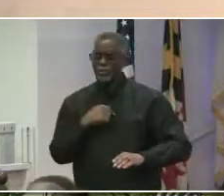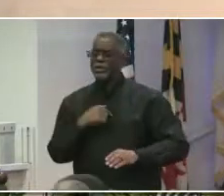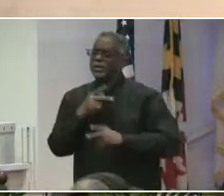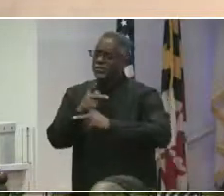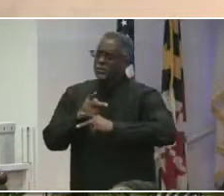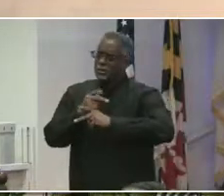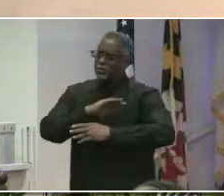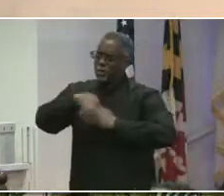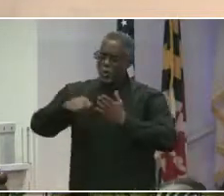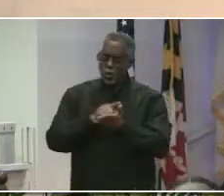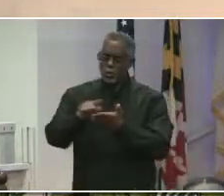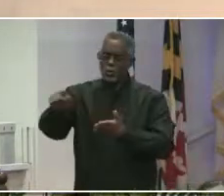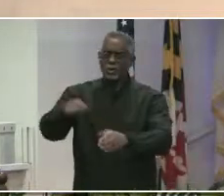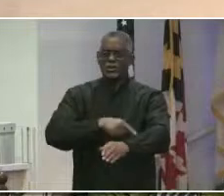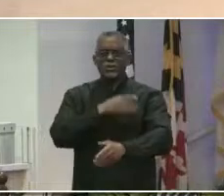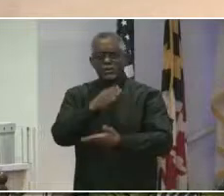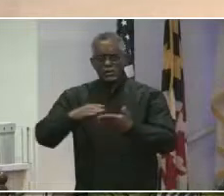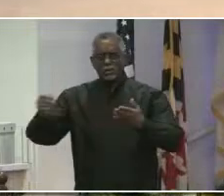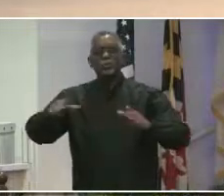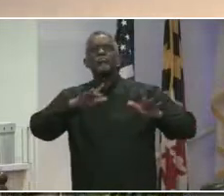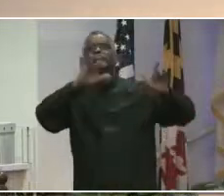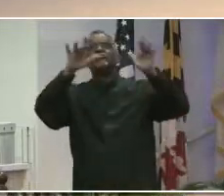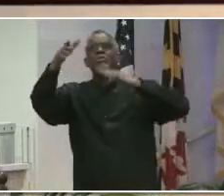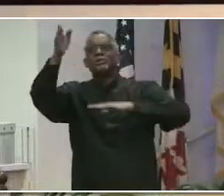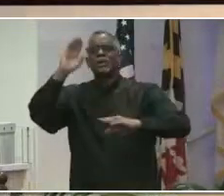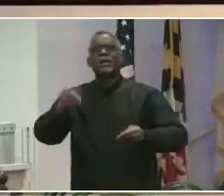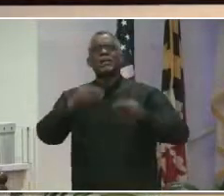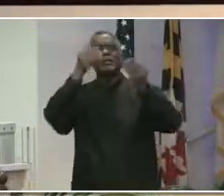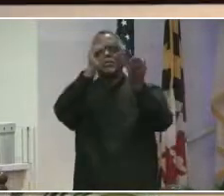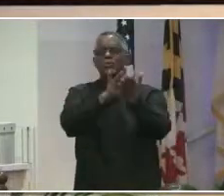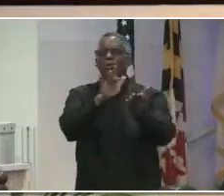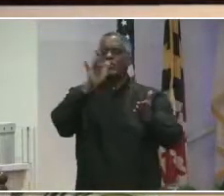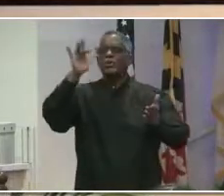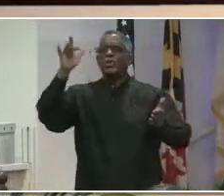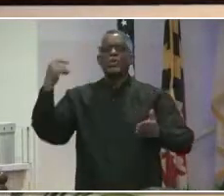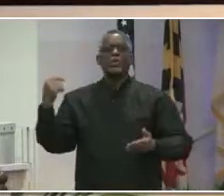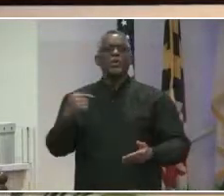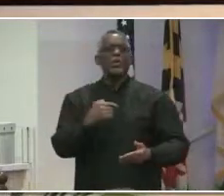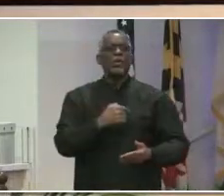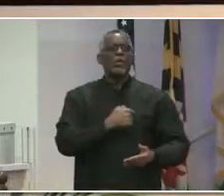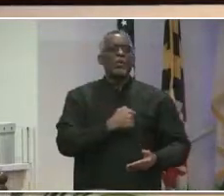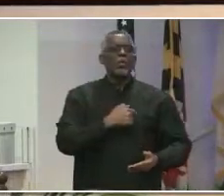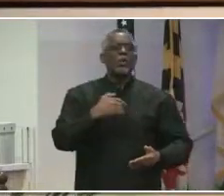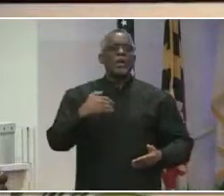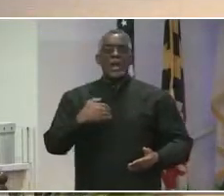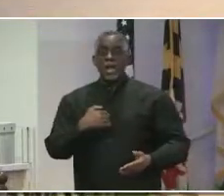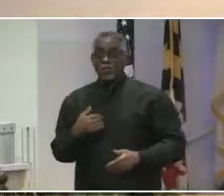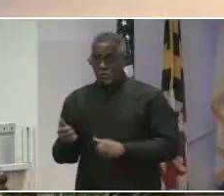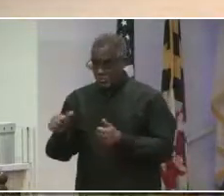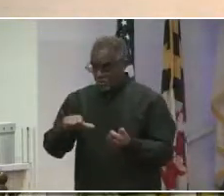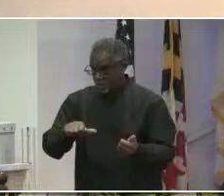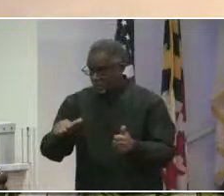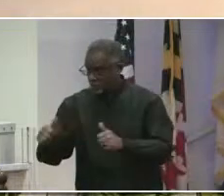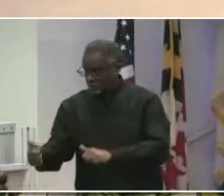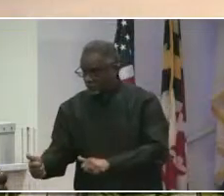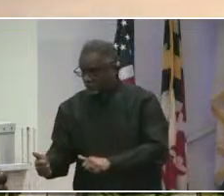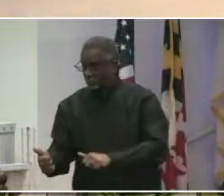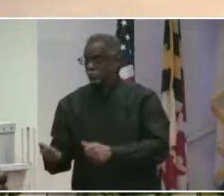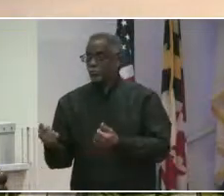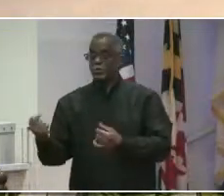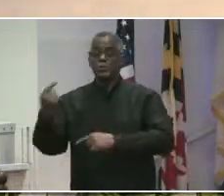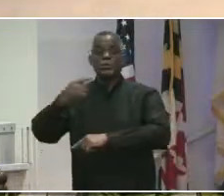long. Somebody give God praise and somebody give God glory. We got an infant baptism today. Somebody give